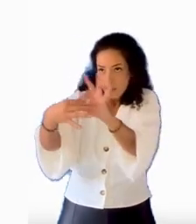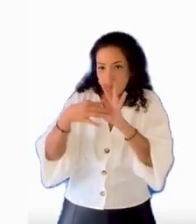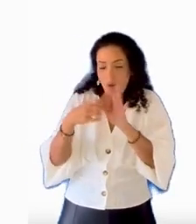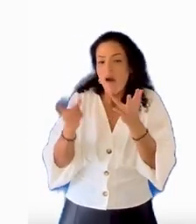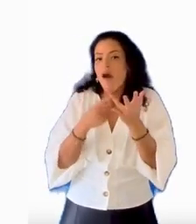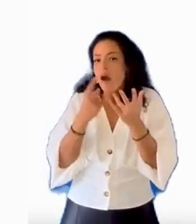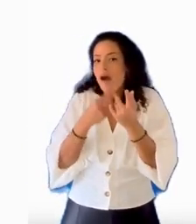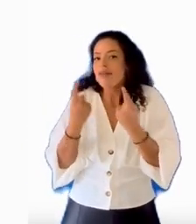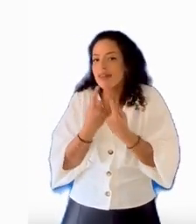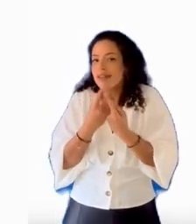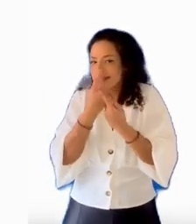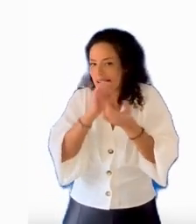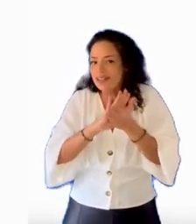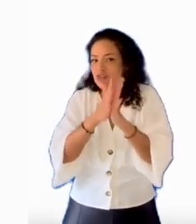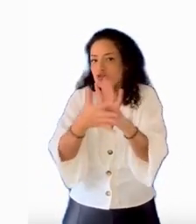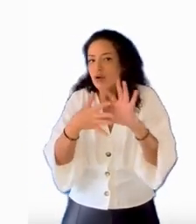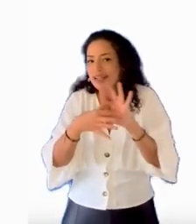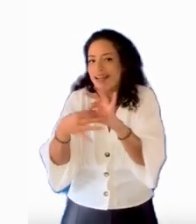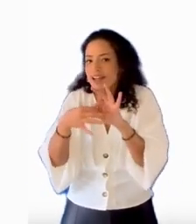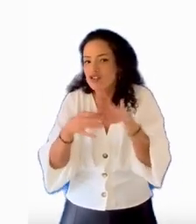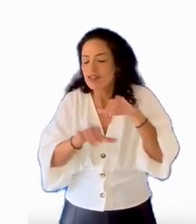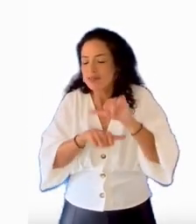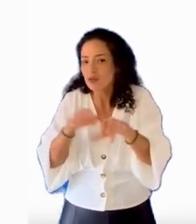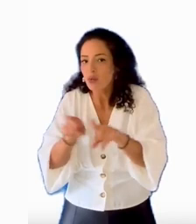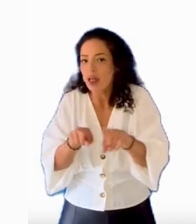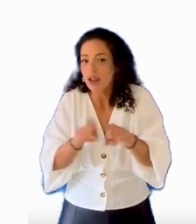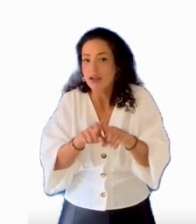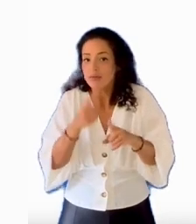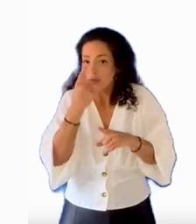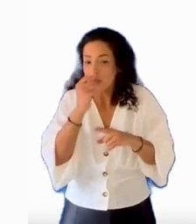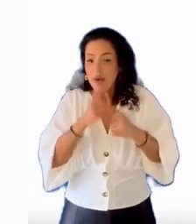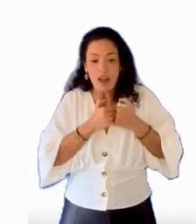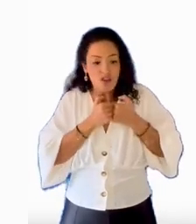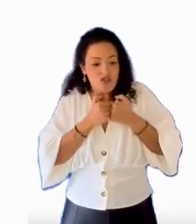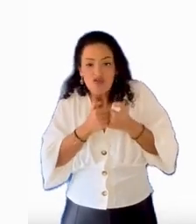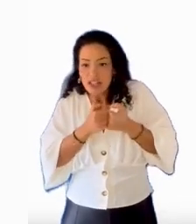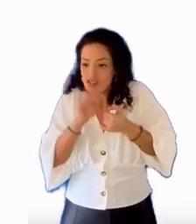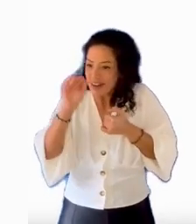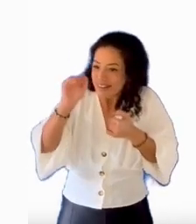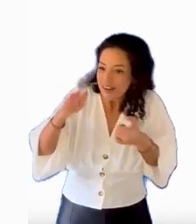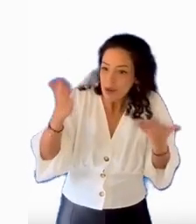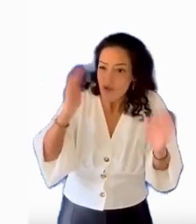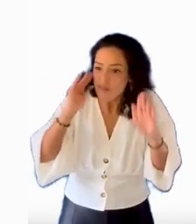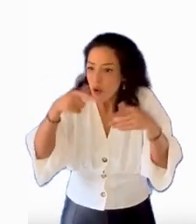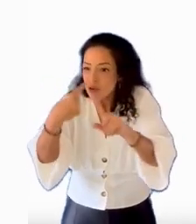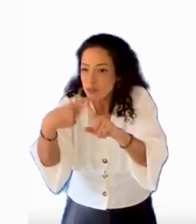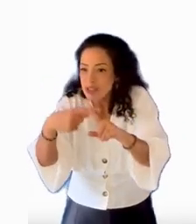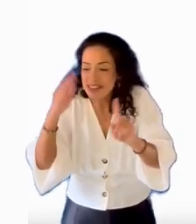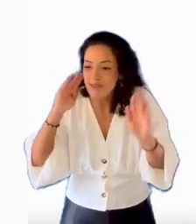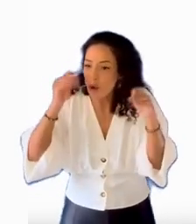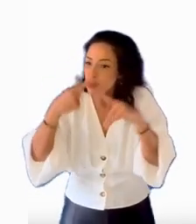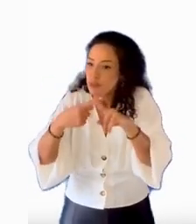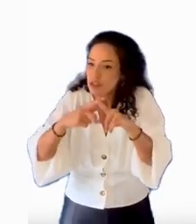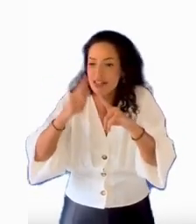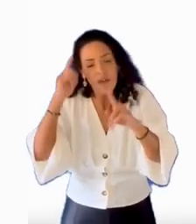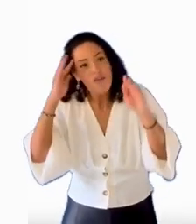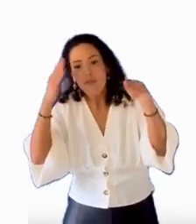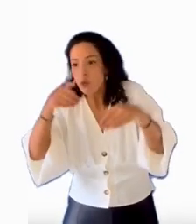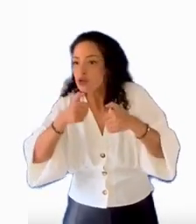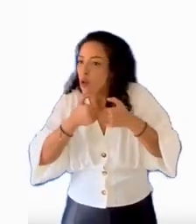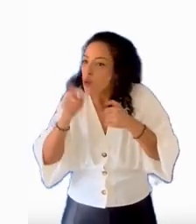undermine our efforts to create connection. For example, pushing gratitude or asking someone to focus on the positive aspects of their